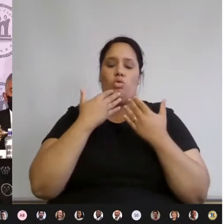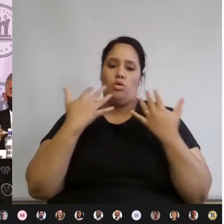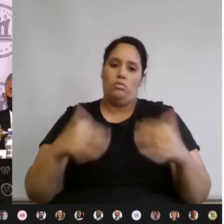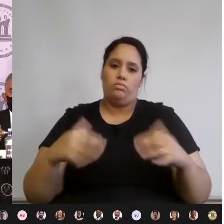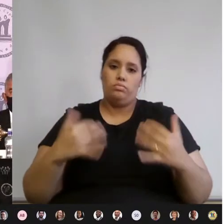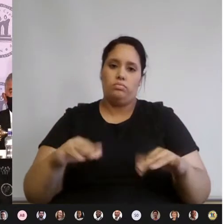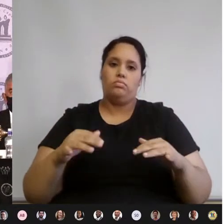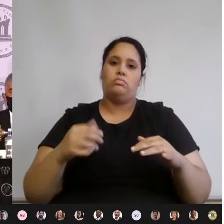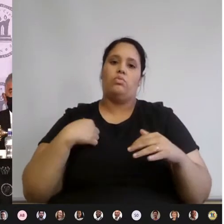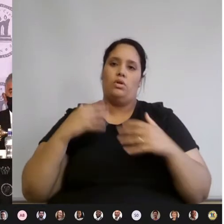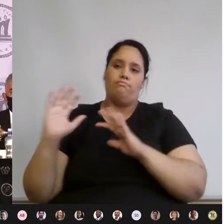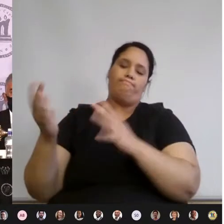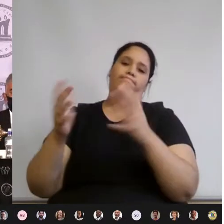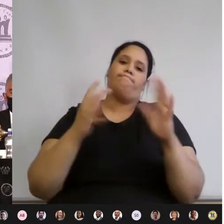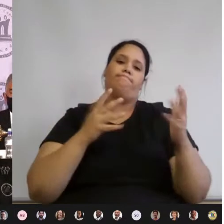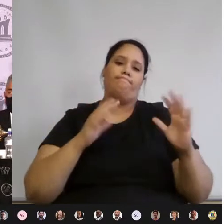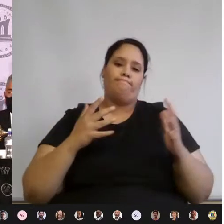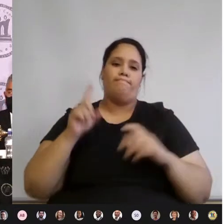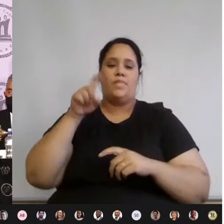our hands together for them.